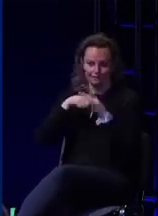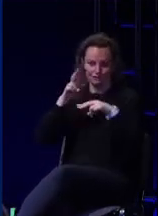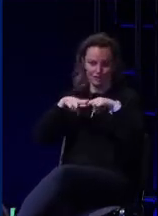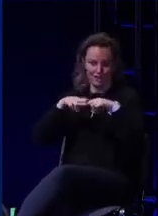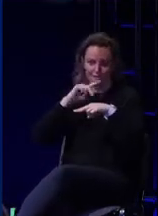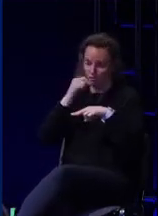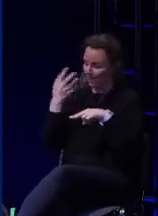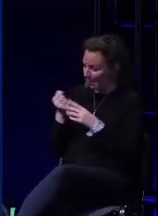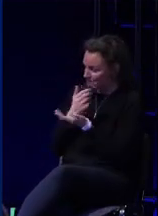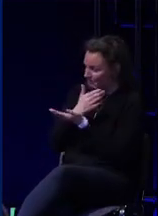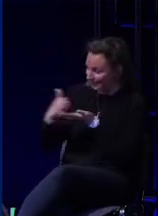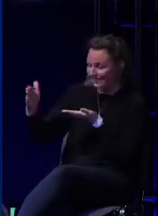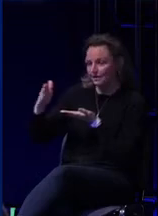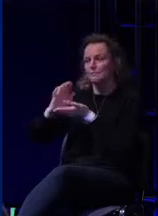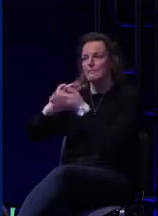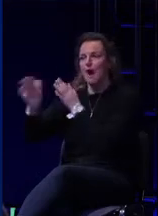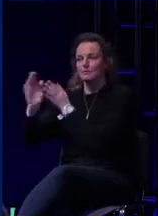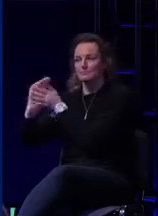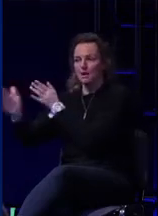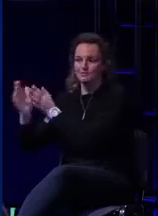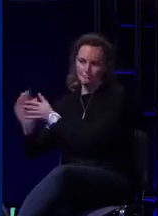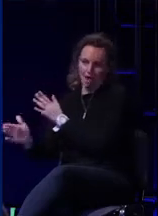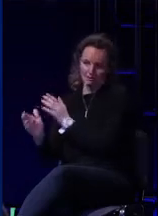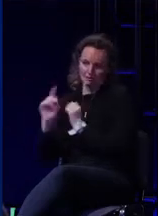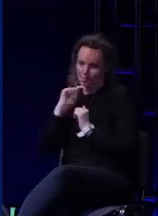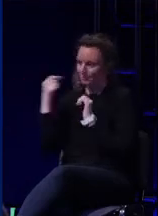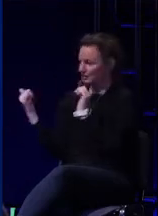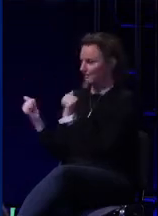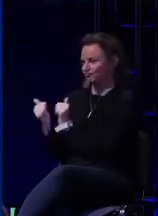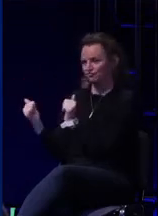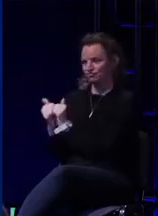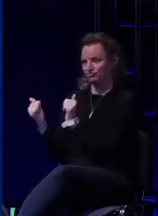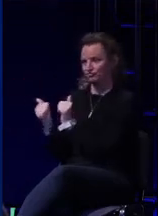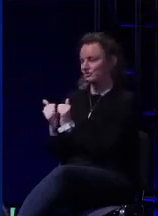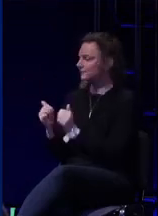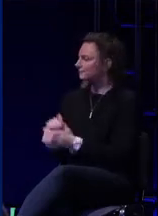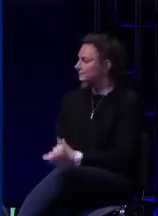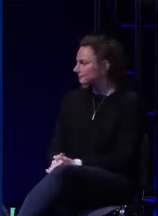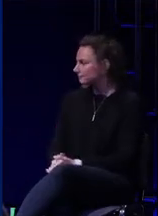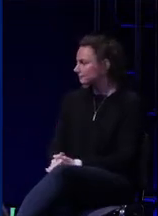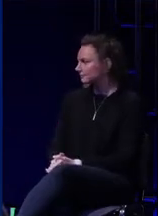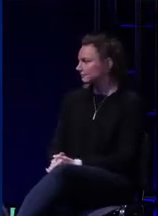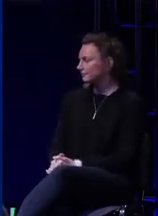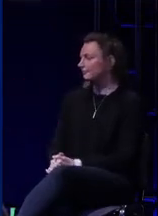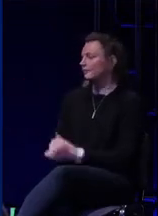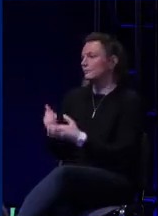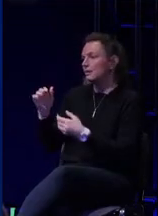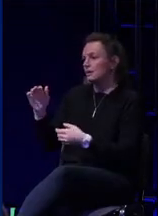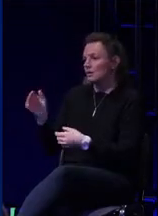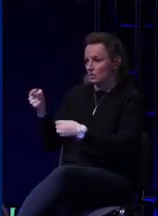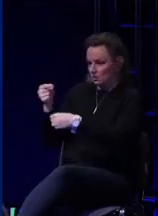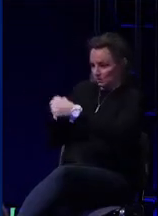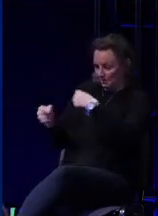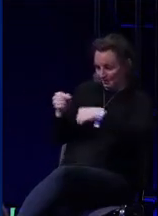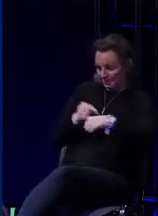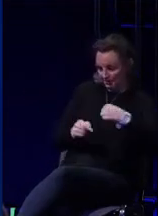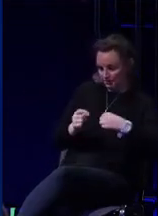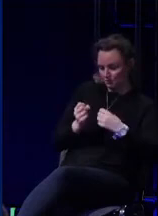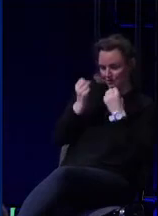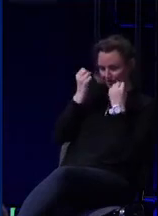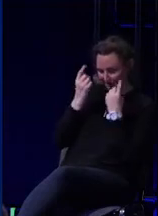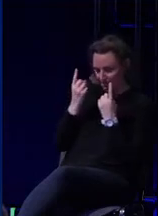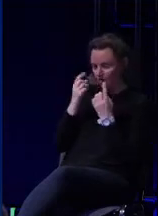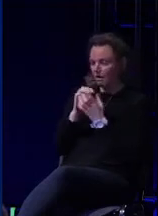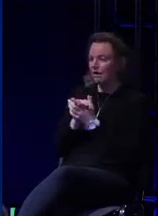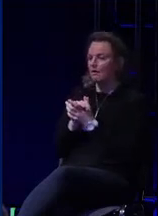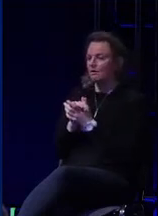will be okay, you know. So I think it's, but it all comes back to that idea of that I always think about, is that